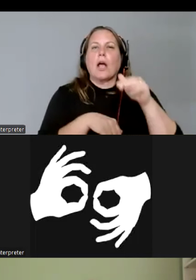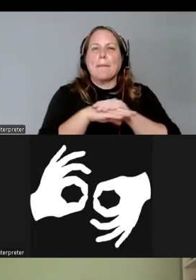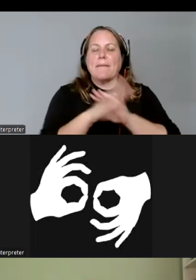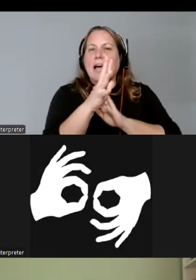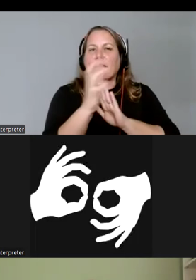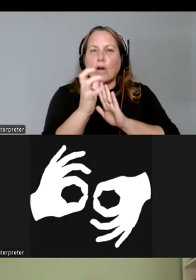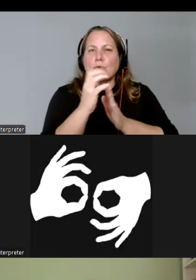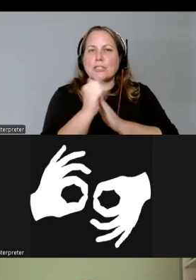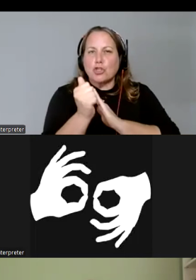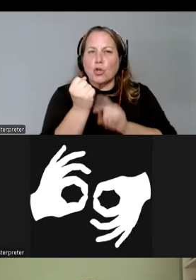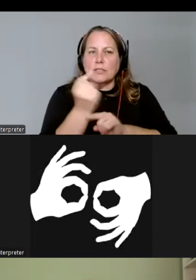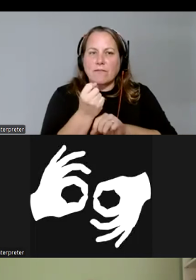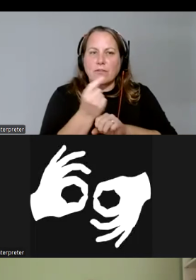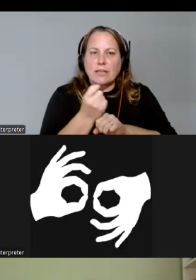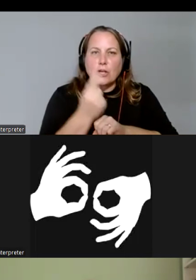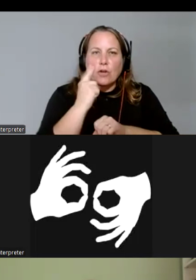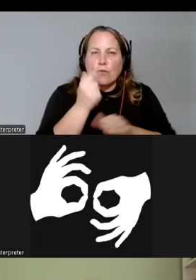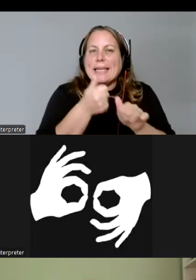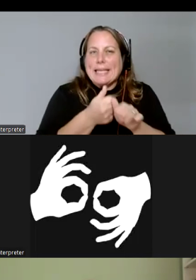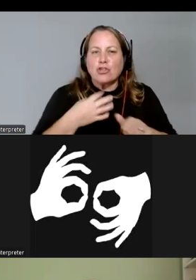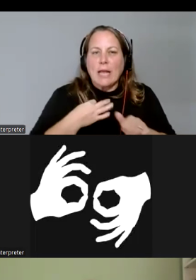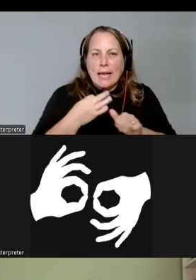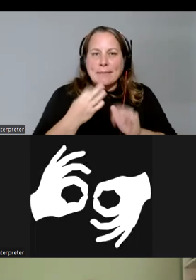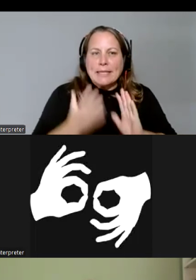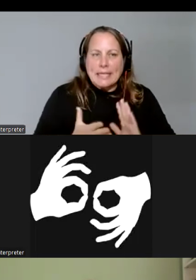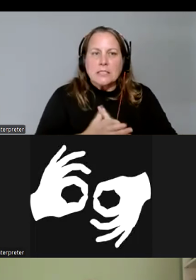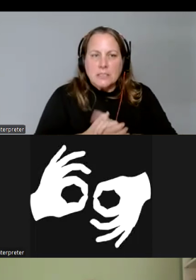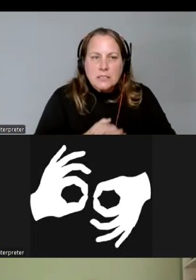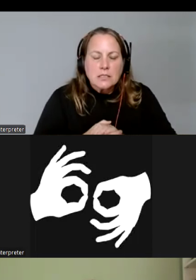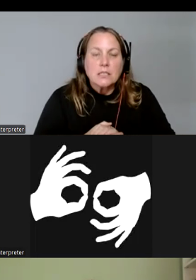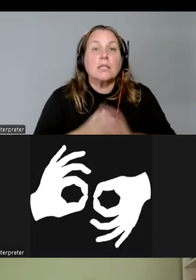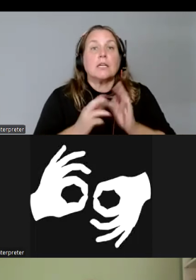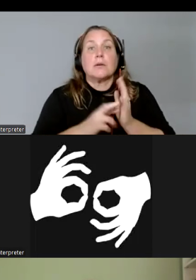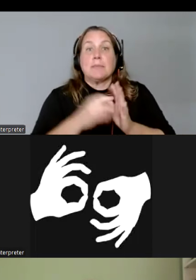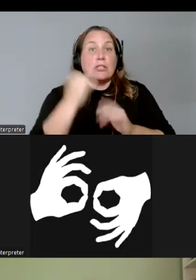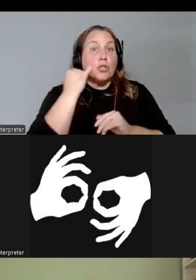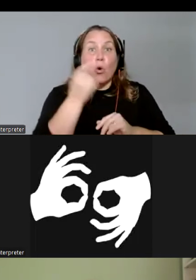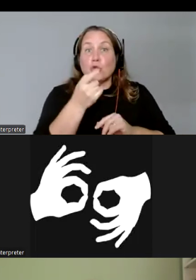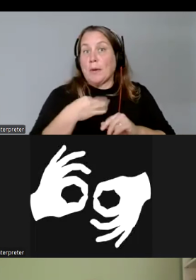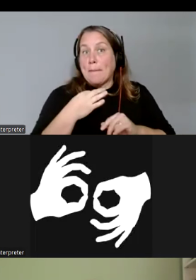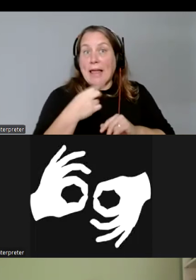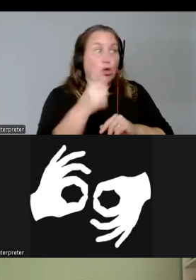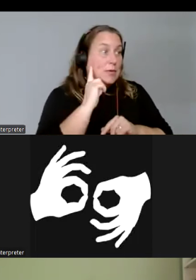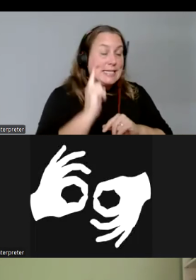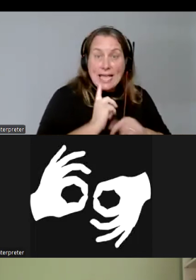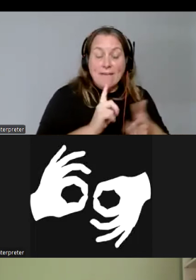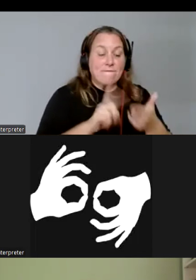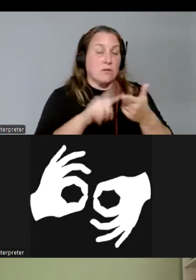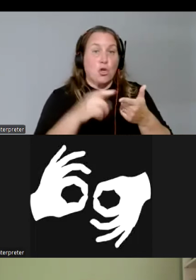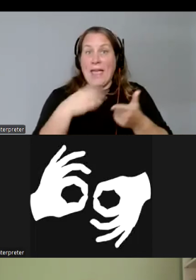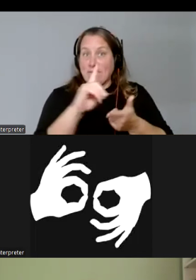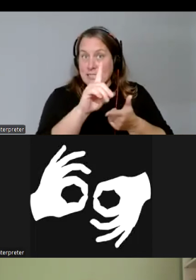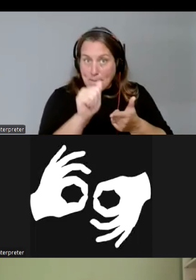$500 per year per applicant. So applicants who are deaf or have a disability and need support to complete